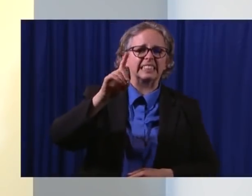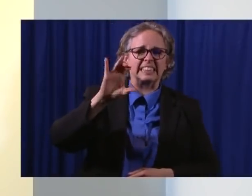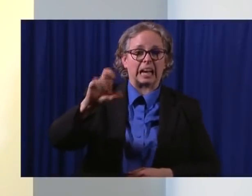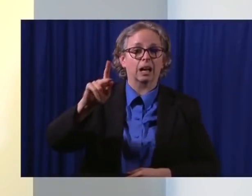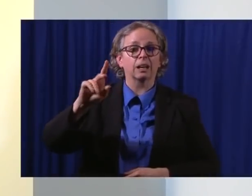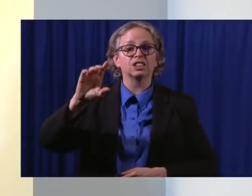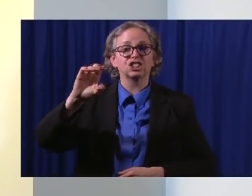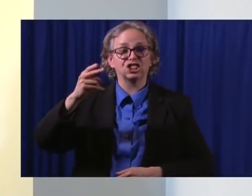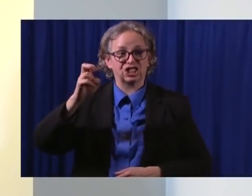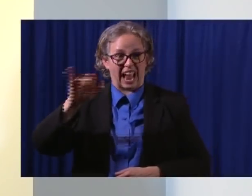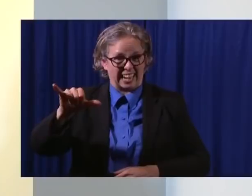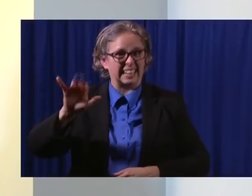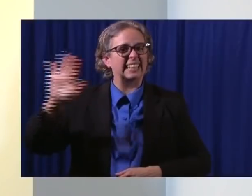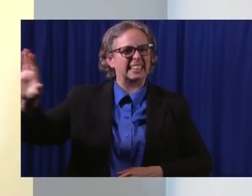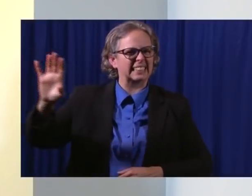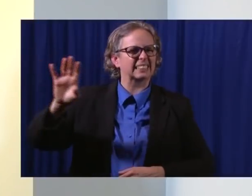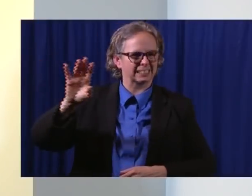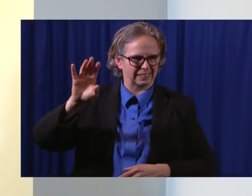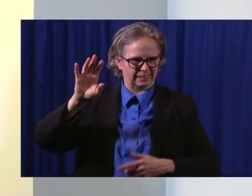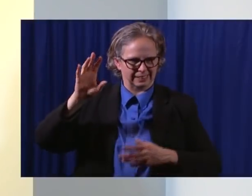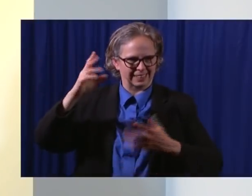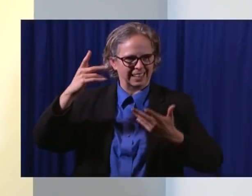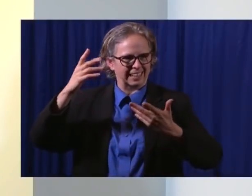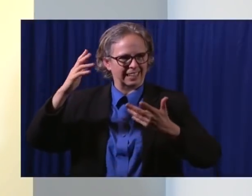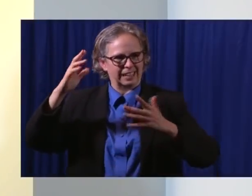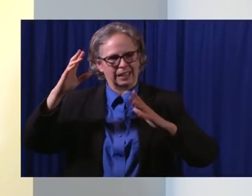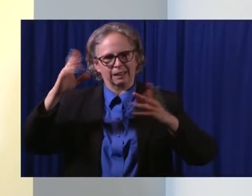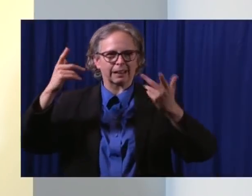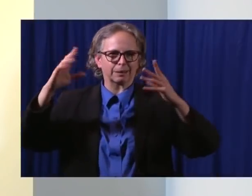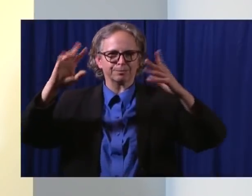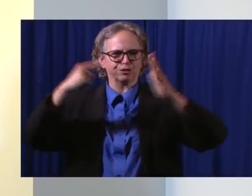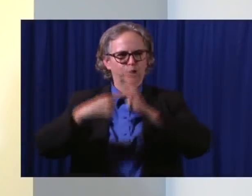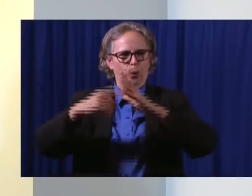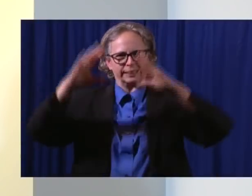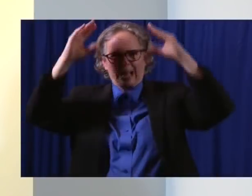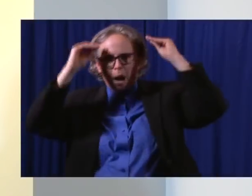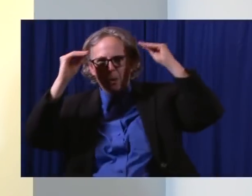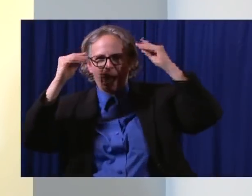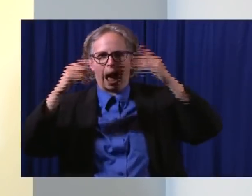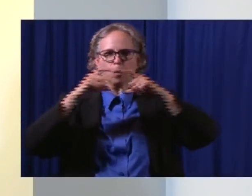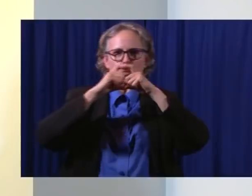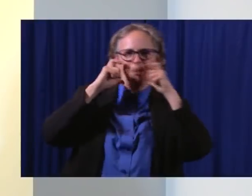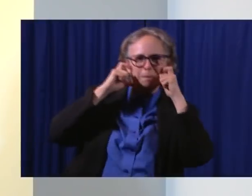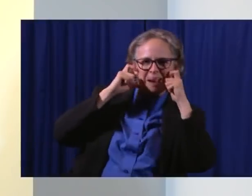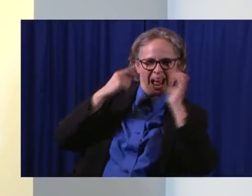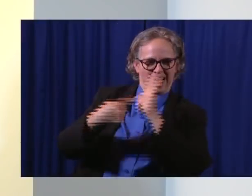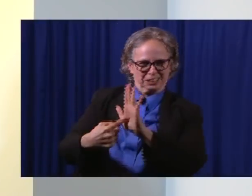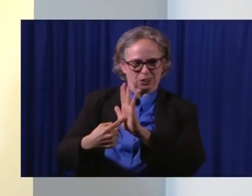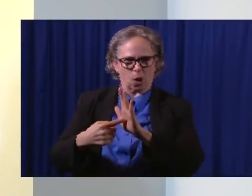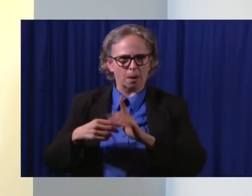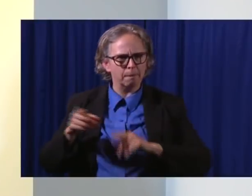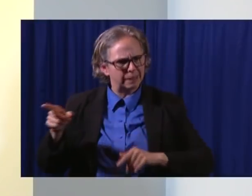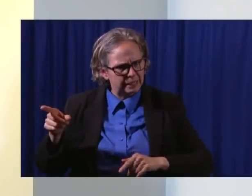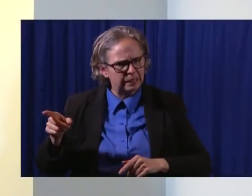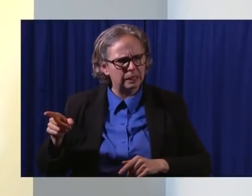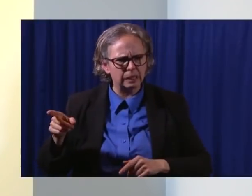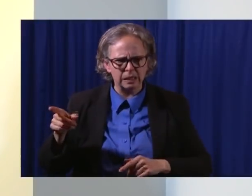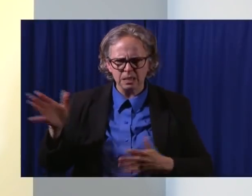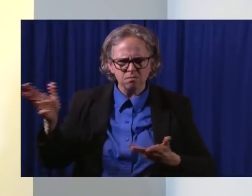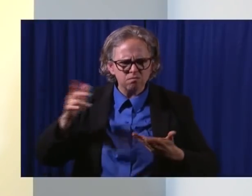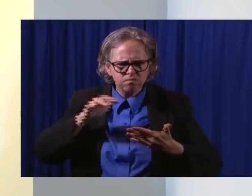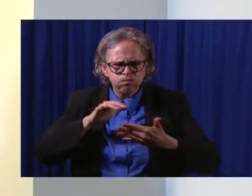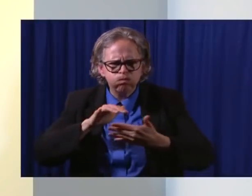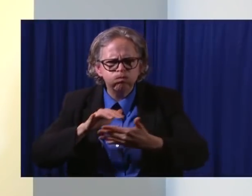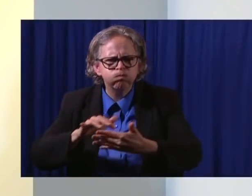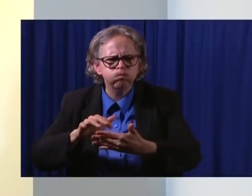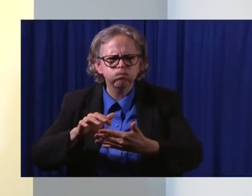can do. And there was a study that came out